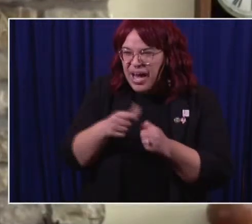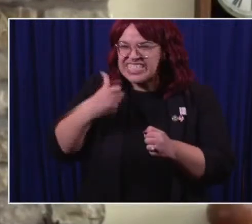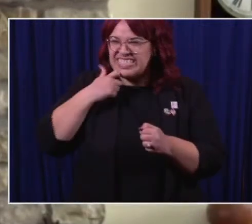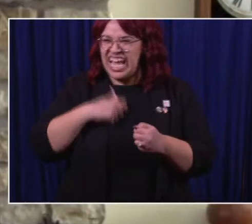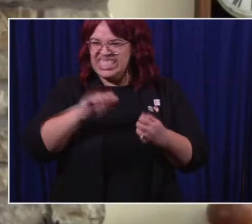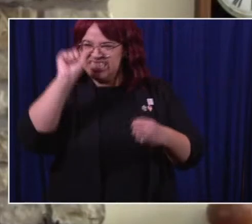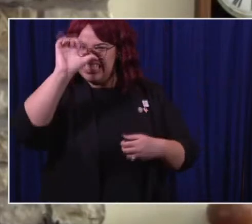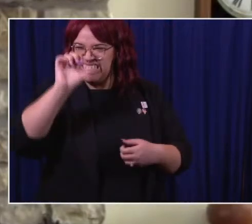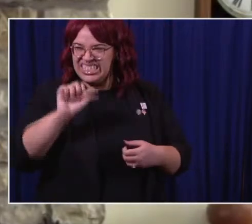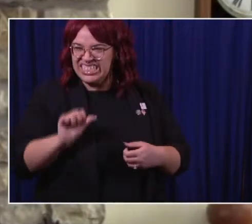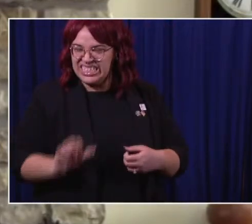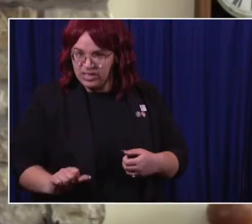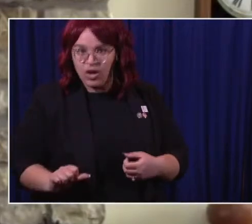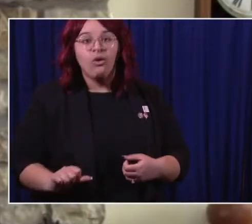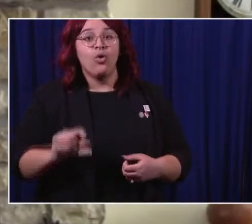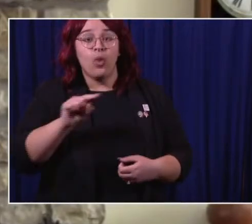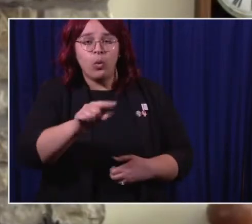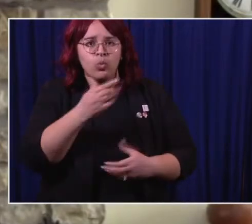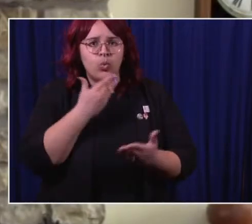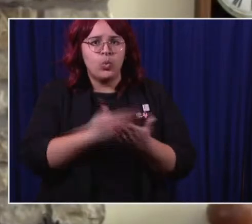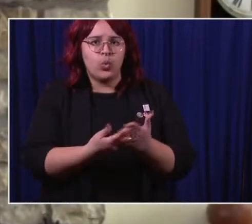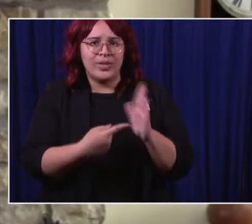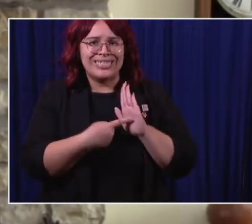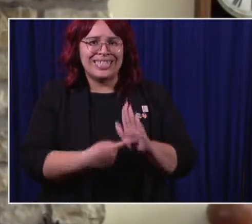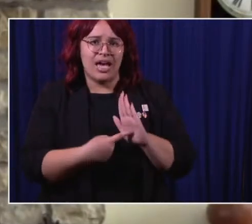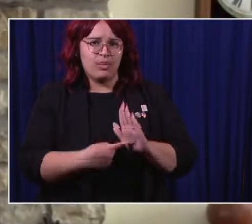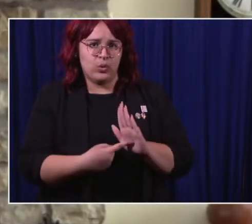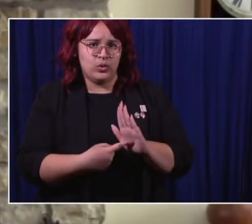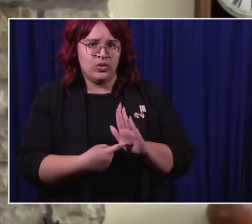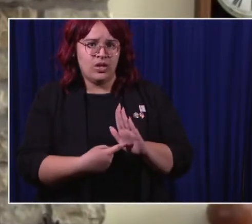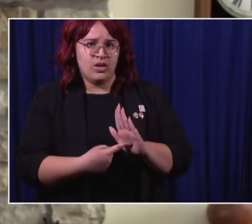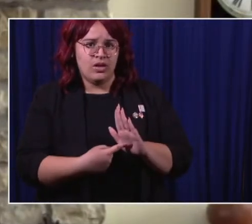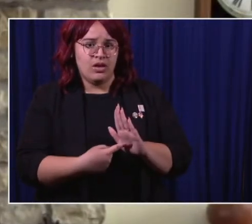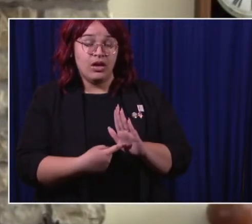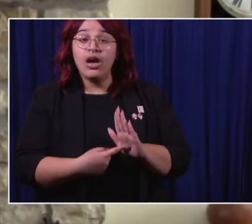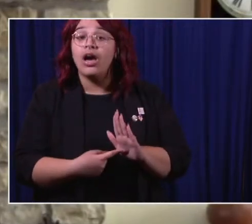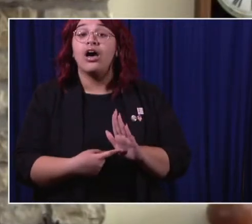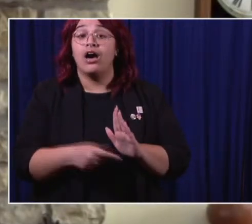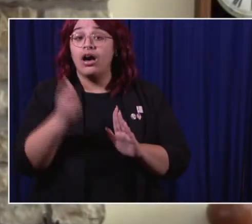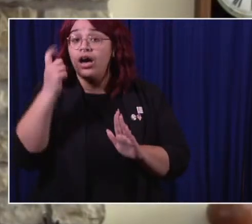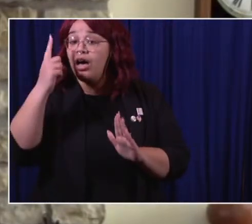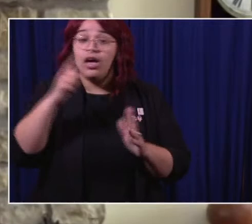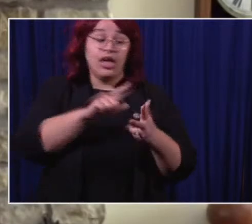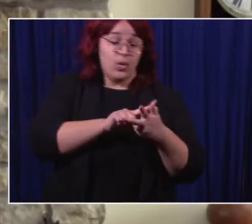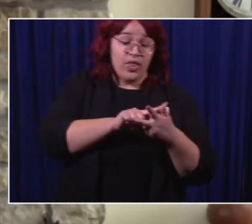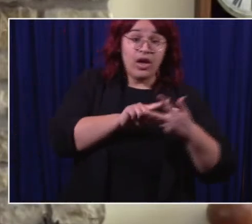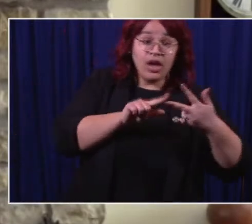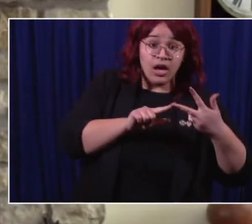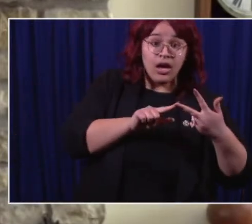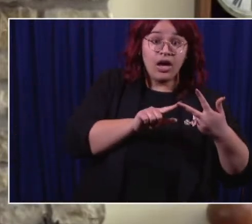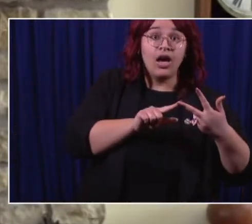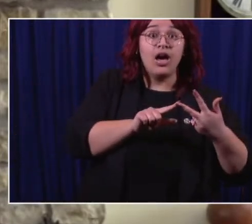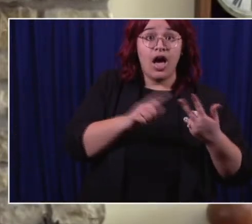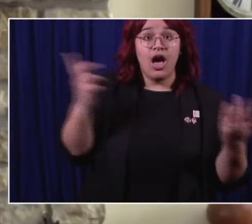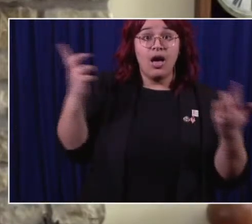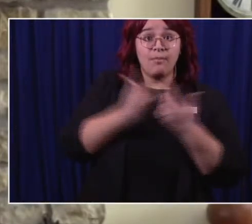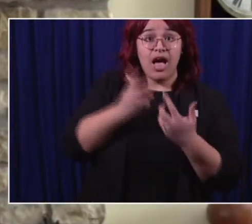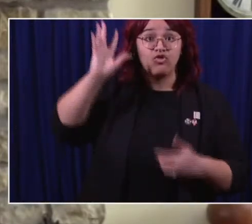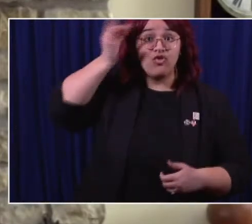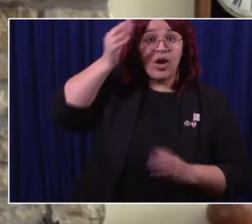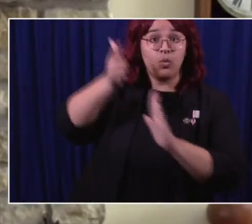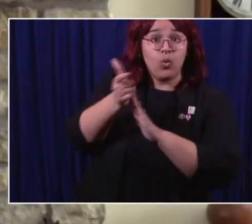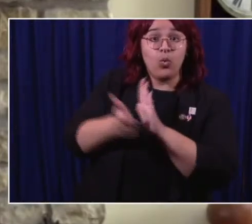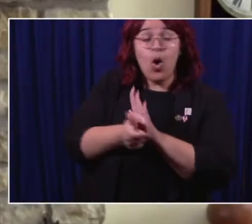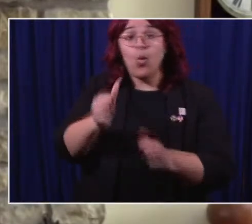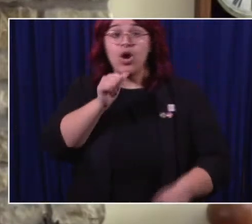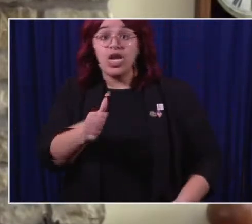allowed, no matter what the status of that nursing home as far as normal visitation. So we're talking about